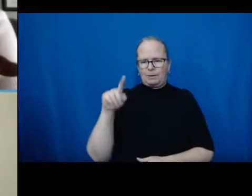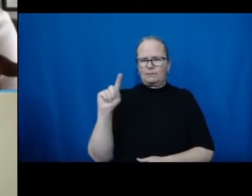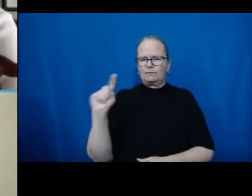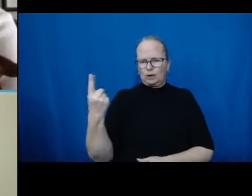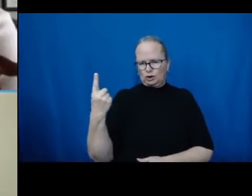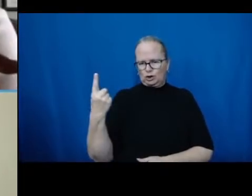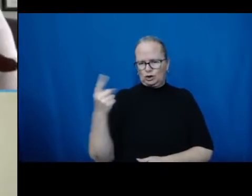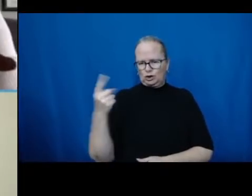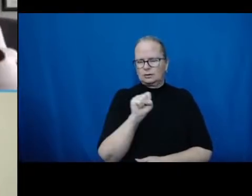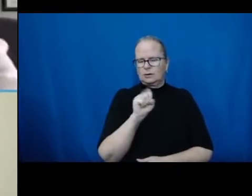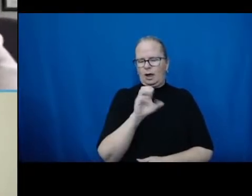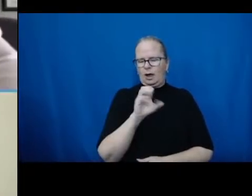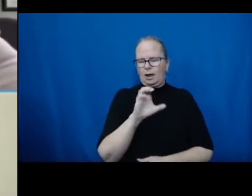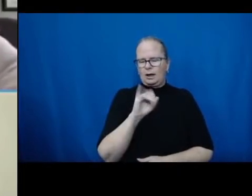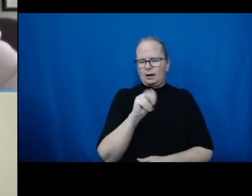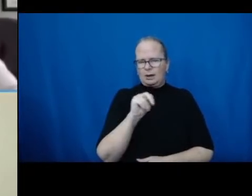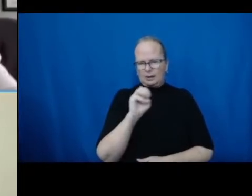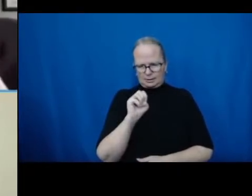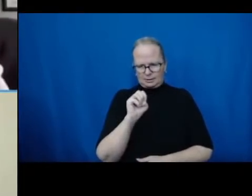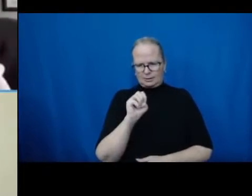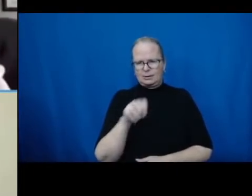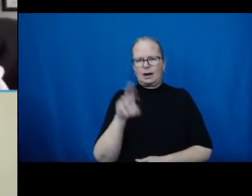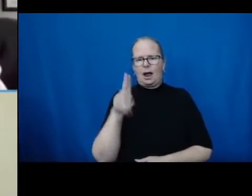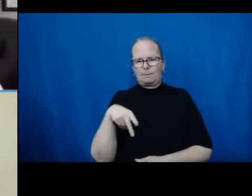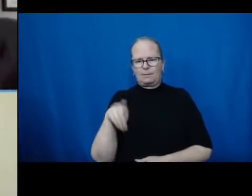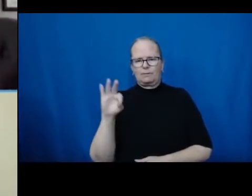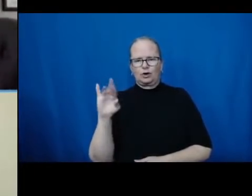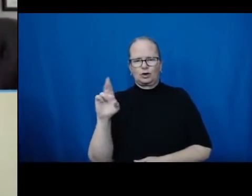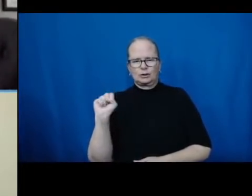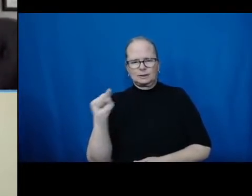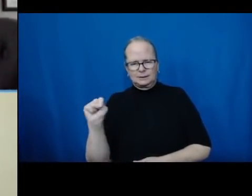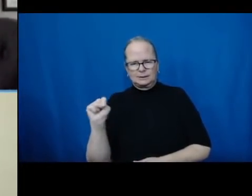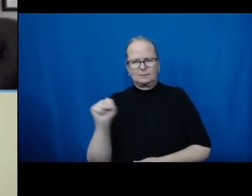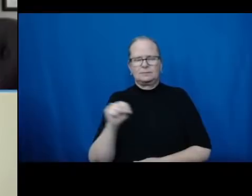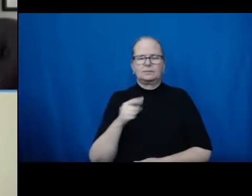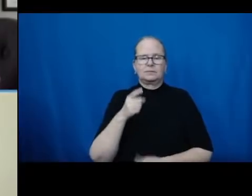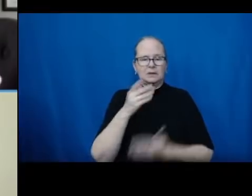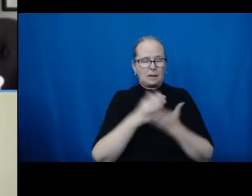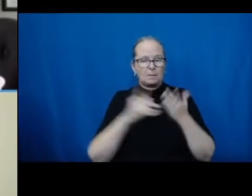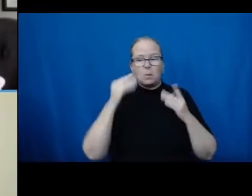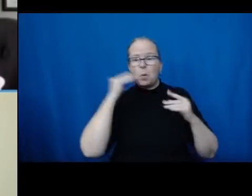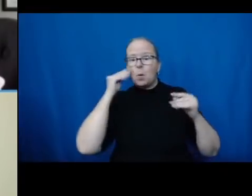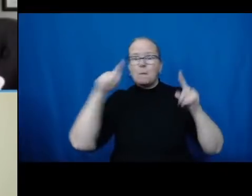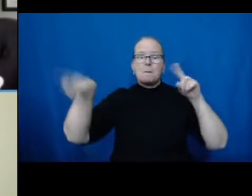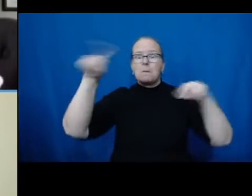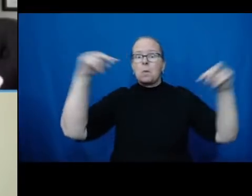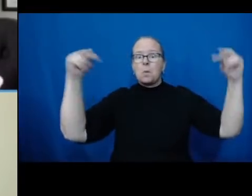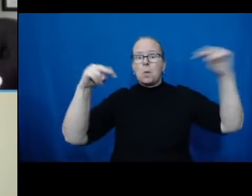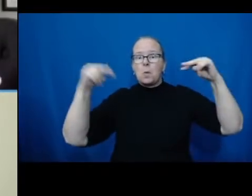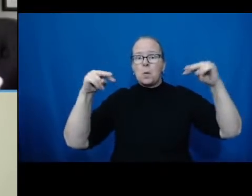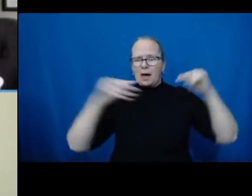us. We like our hashtag PopAB, as well as our